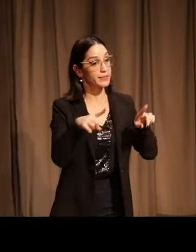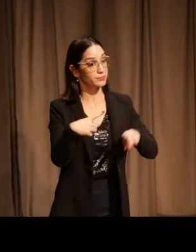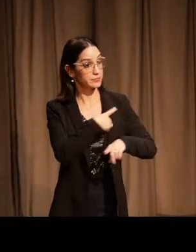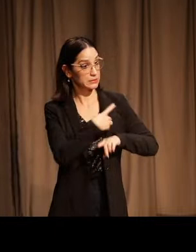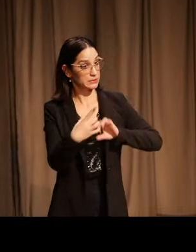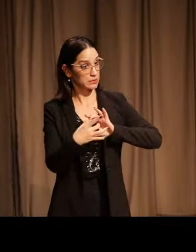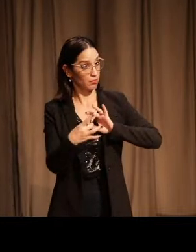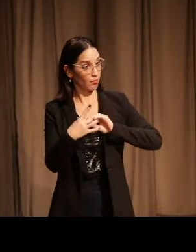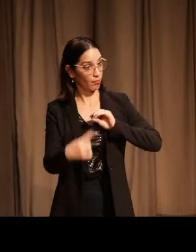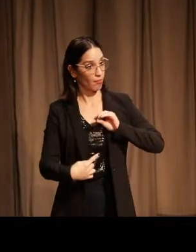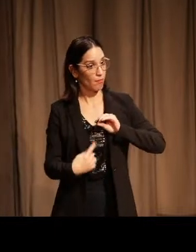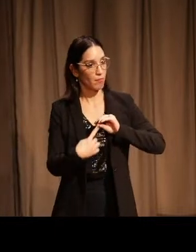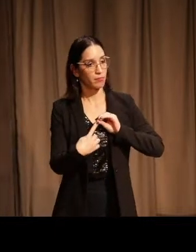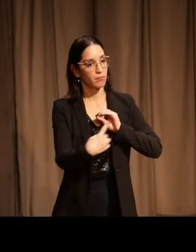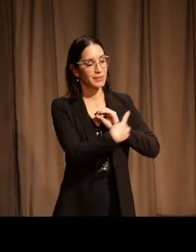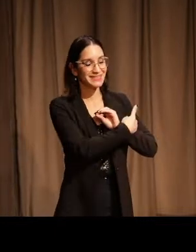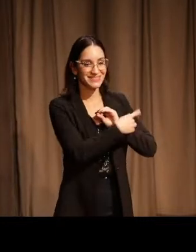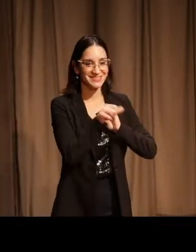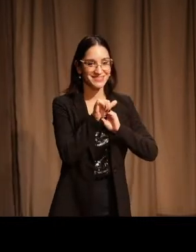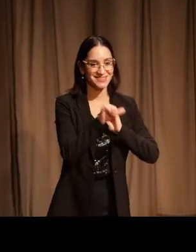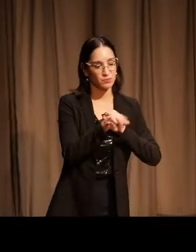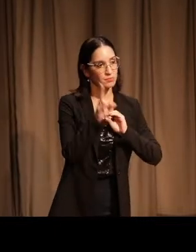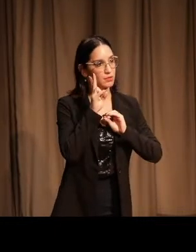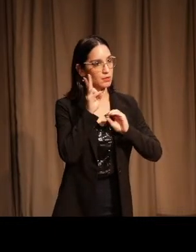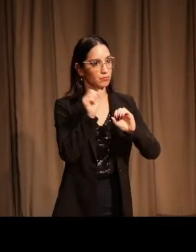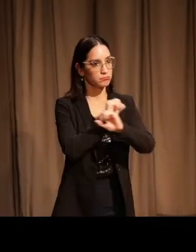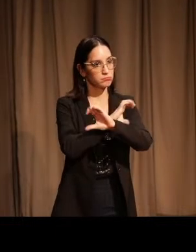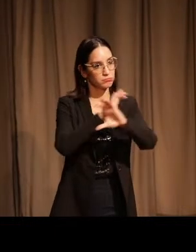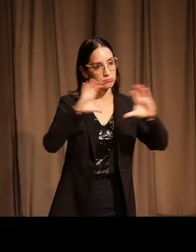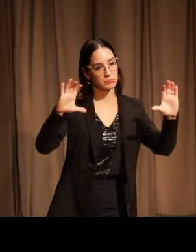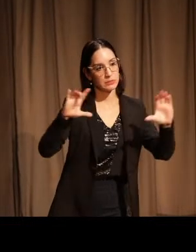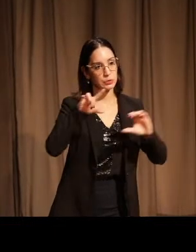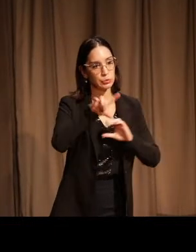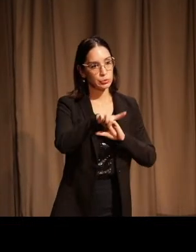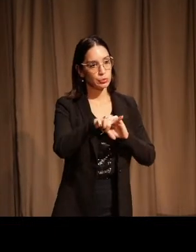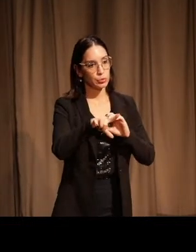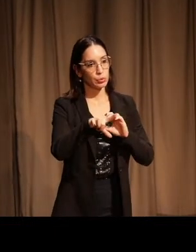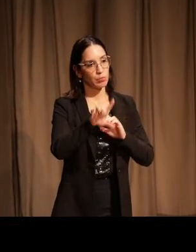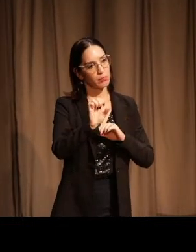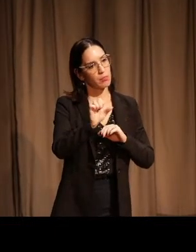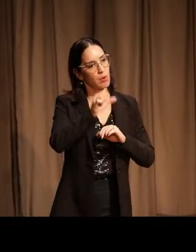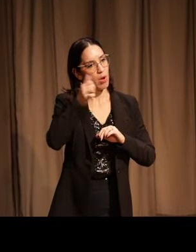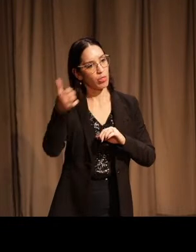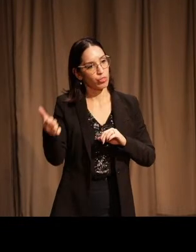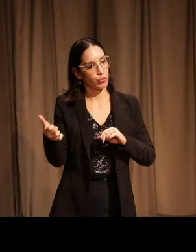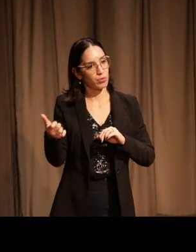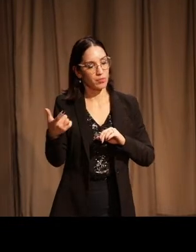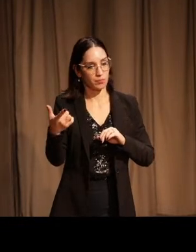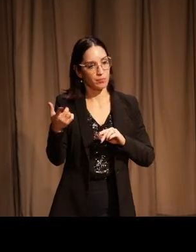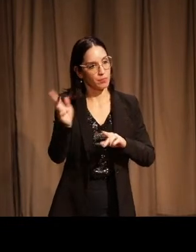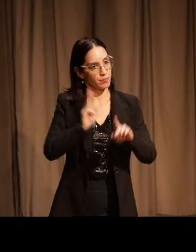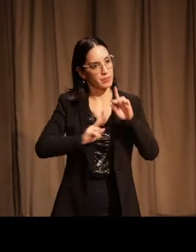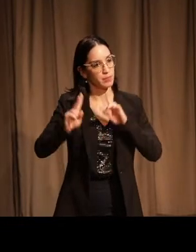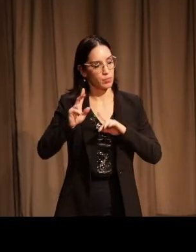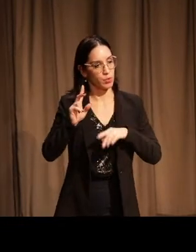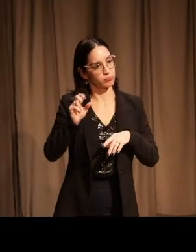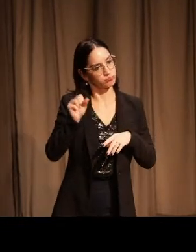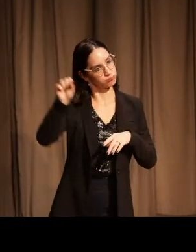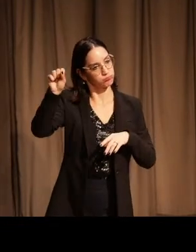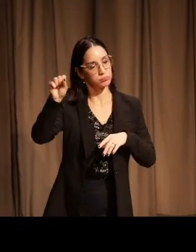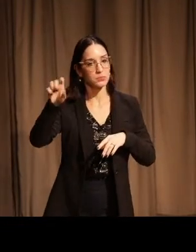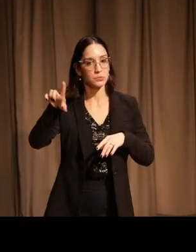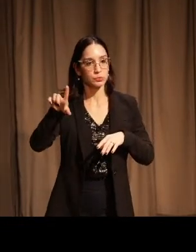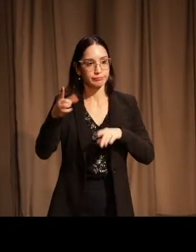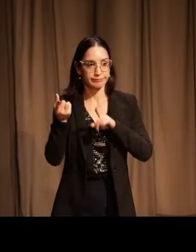this, that you put yourself along with these other fighters, almost in the way to carrying their legacy